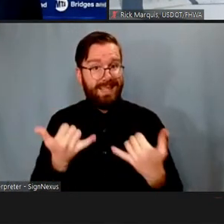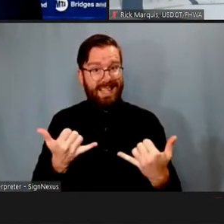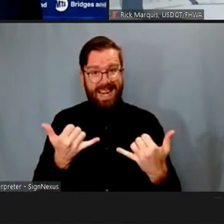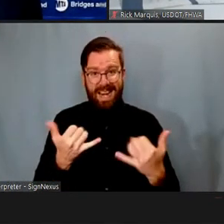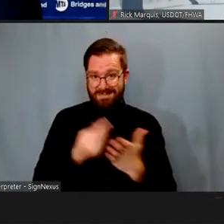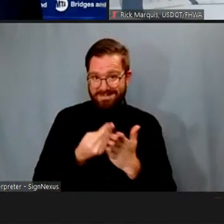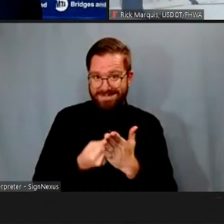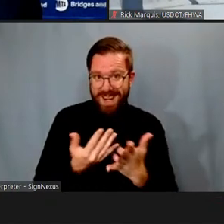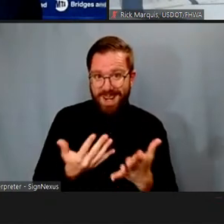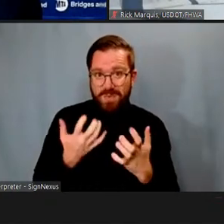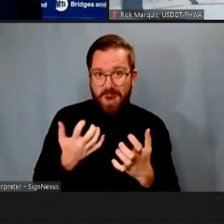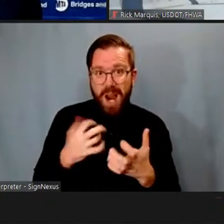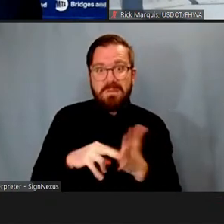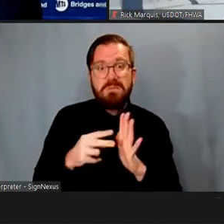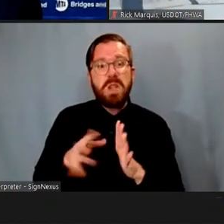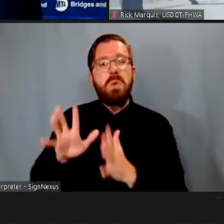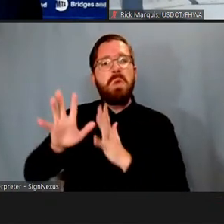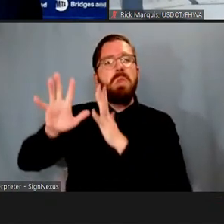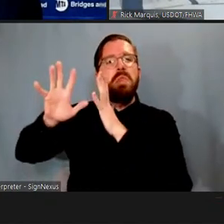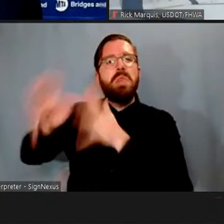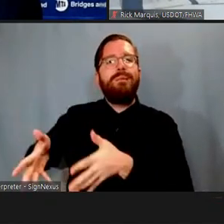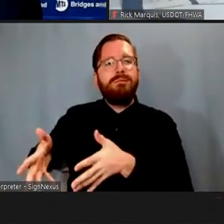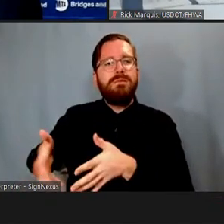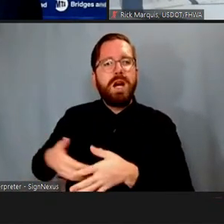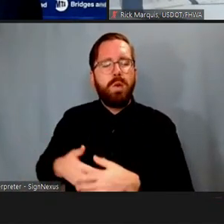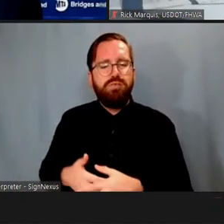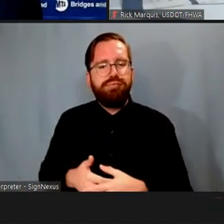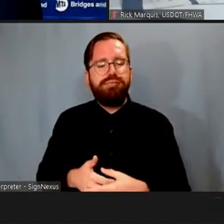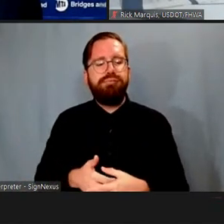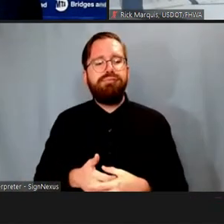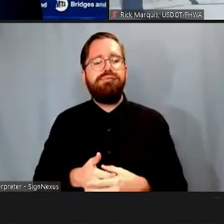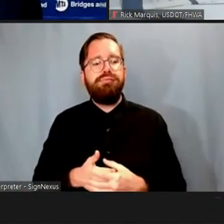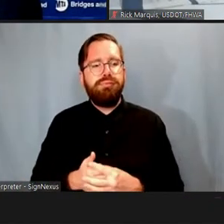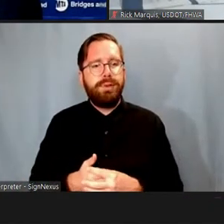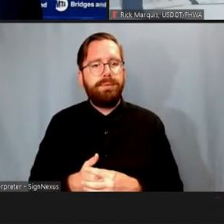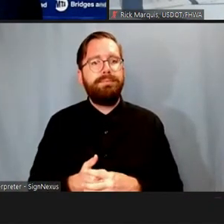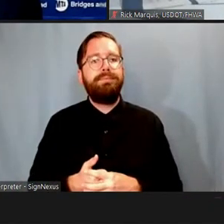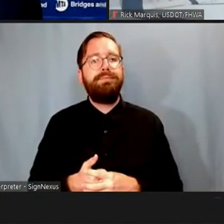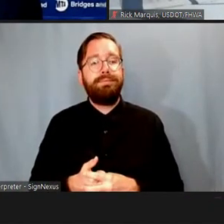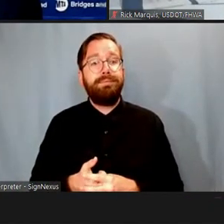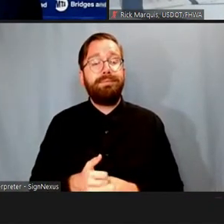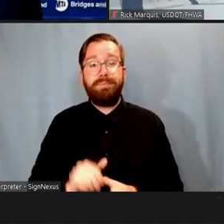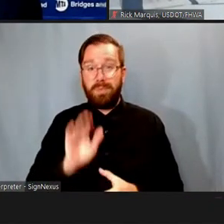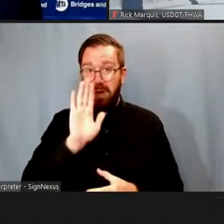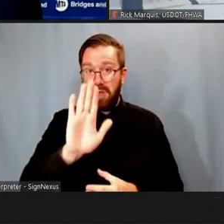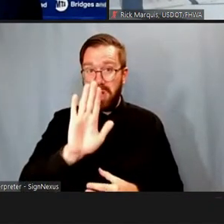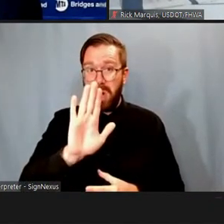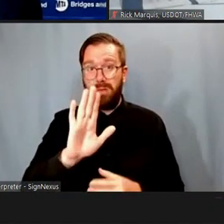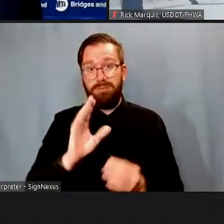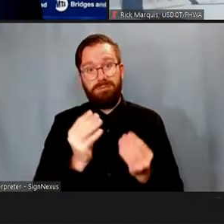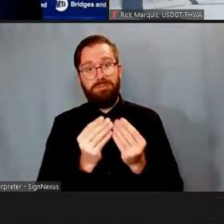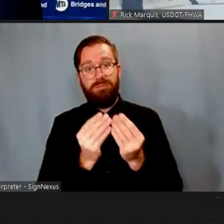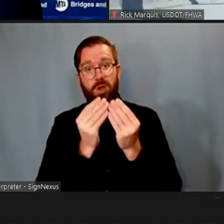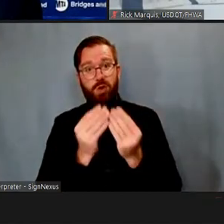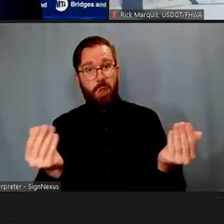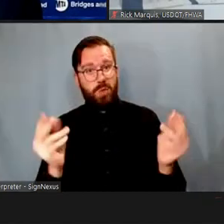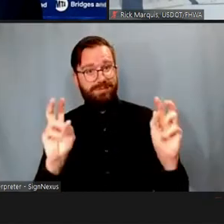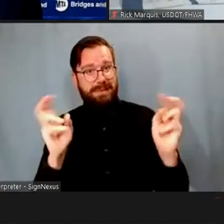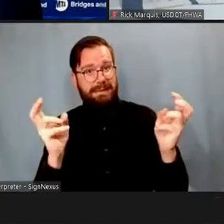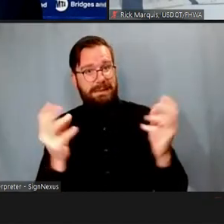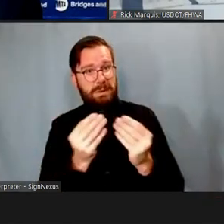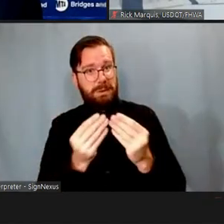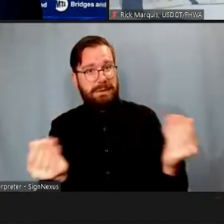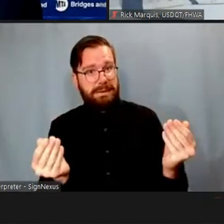them pretty much destitute the idea that you're you know your solution that you would waive a 70